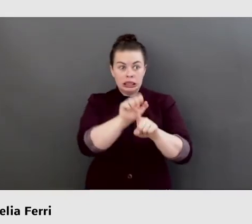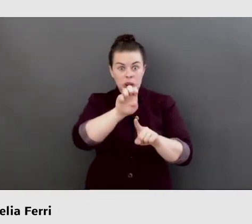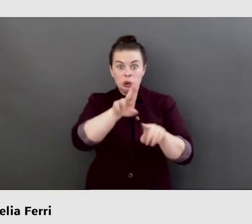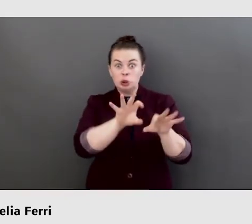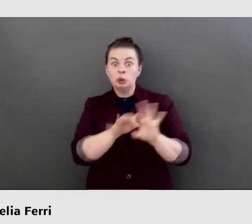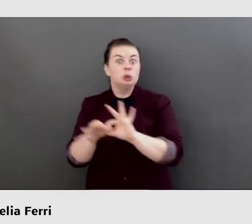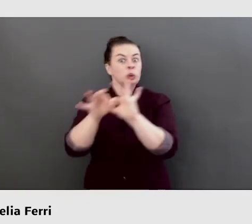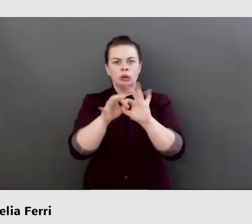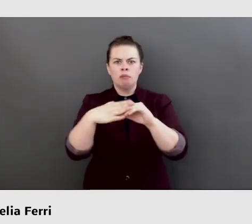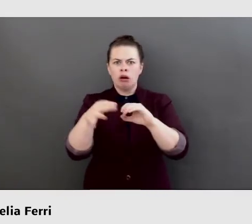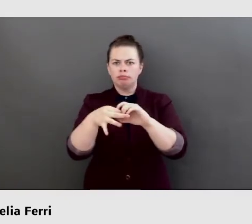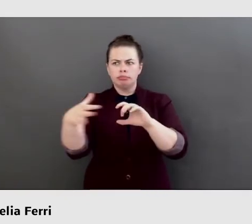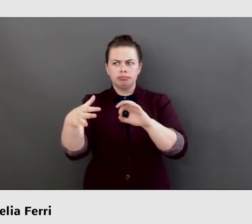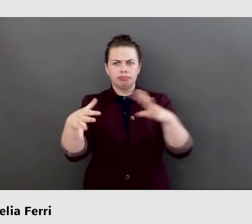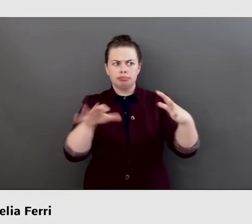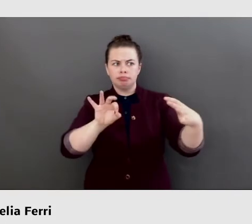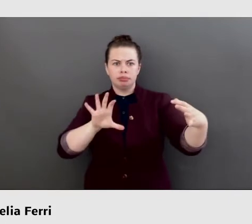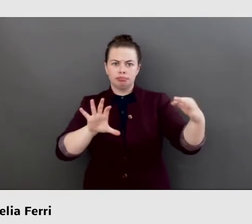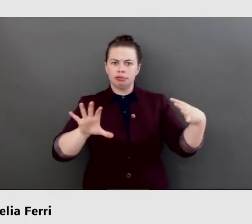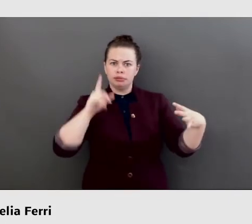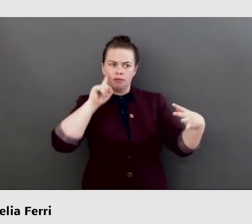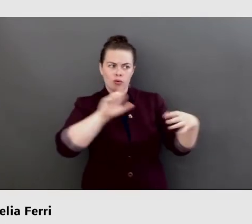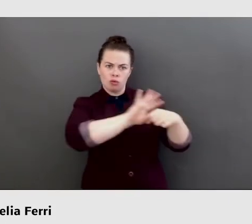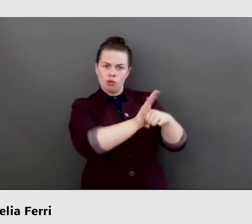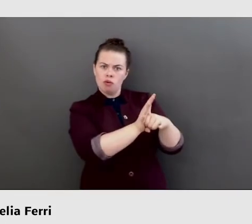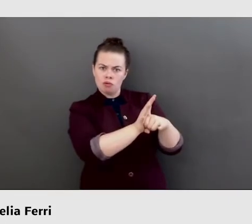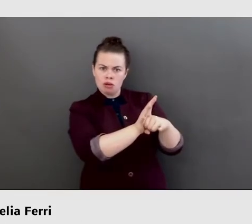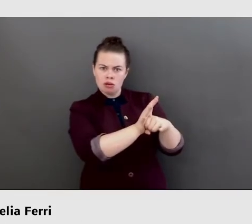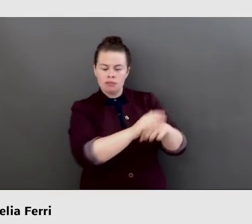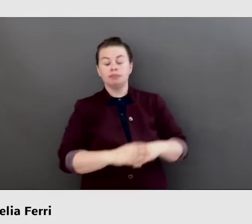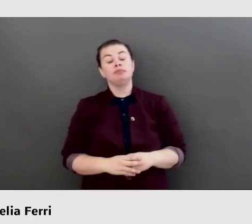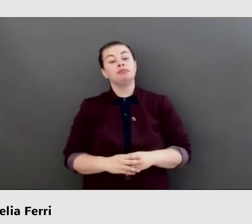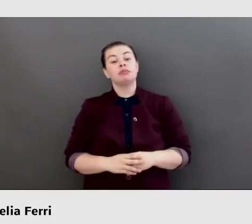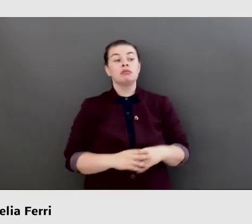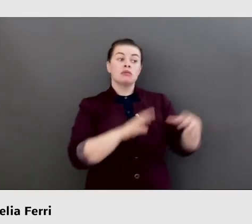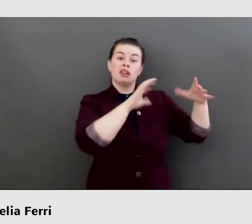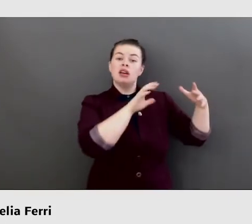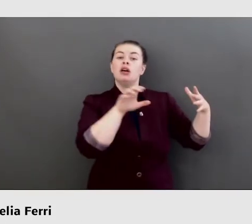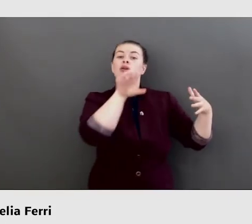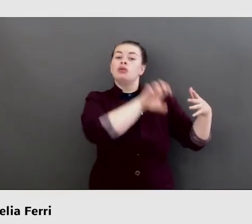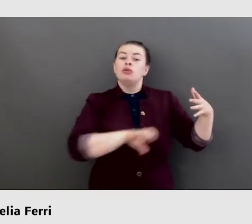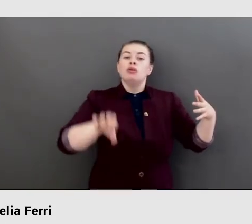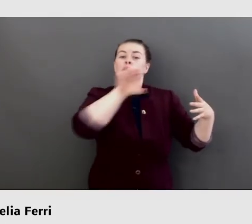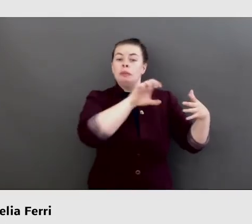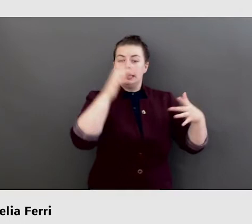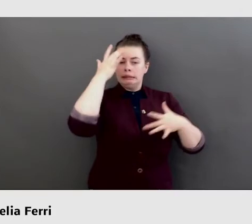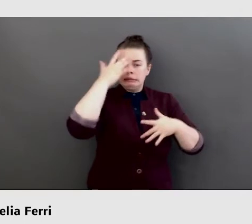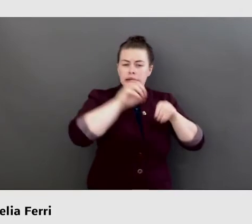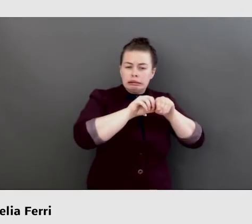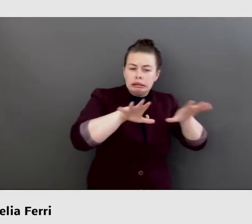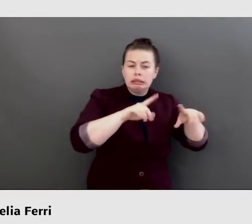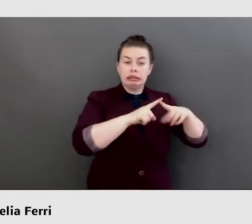was Dacian Solos on the 2nd of September 2020. The European Centre for Disease Prevention and Control said